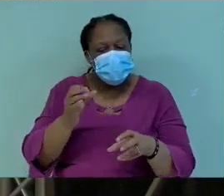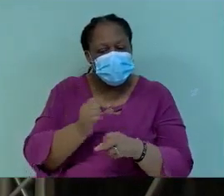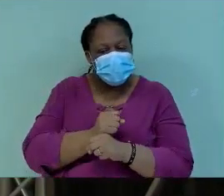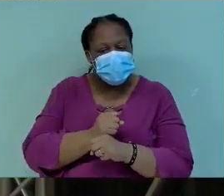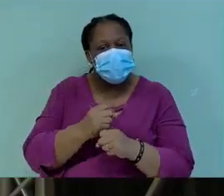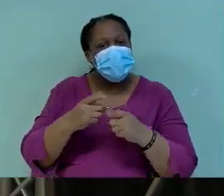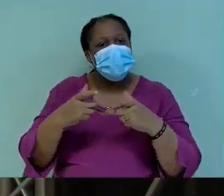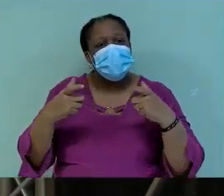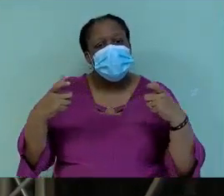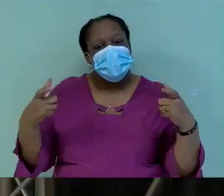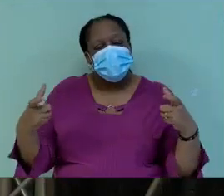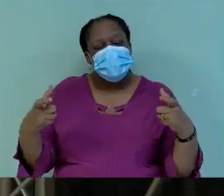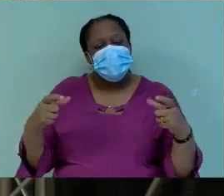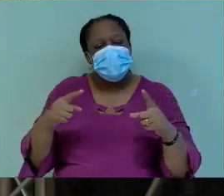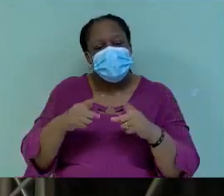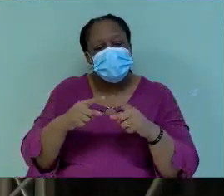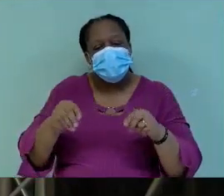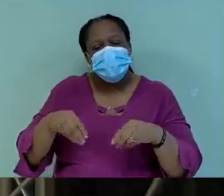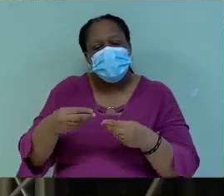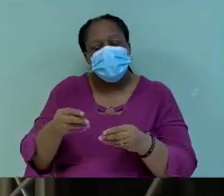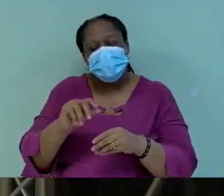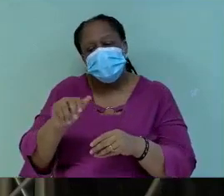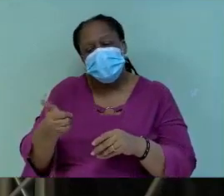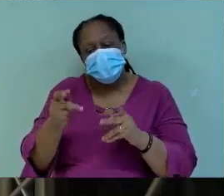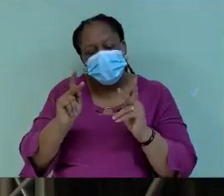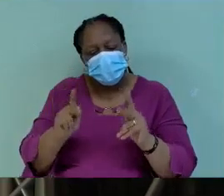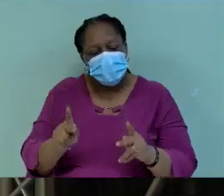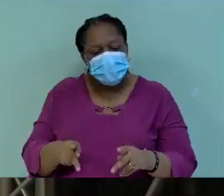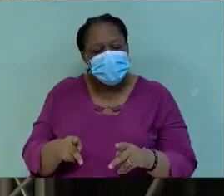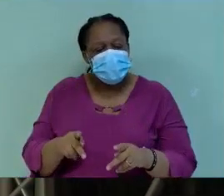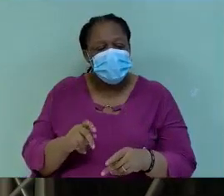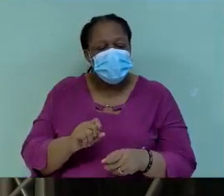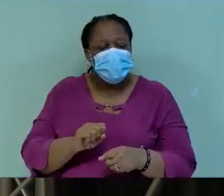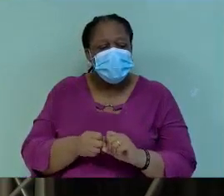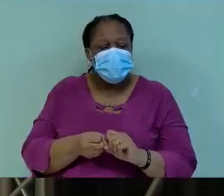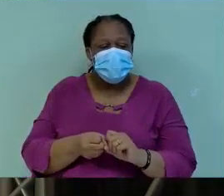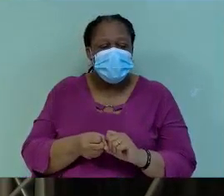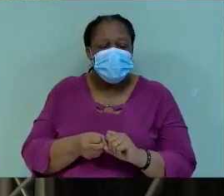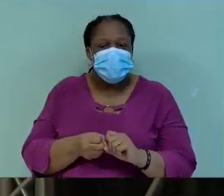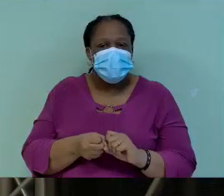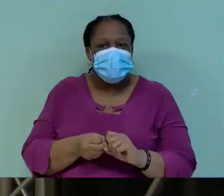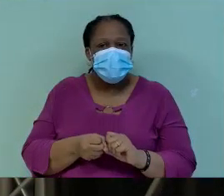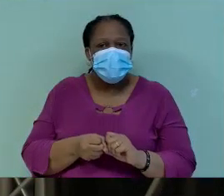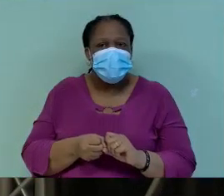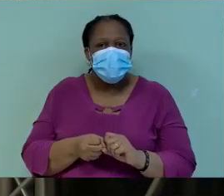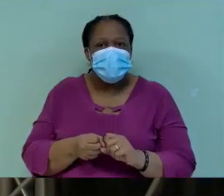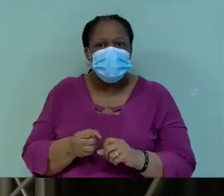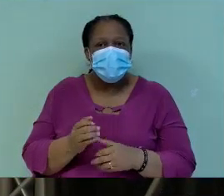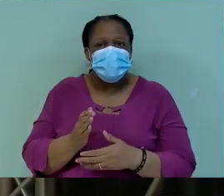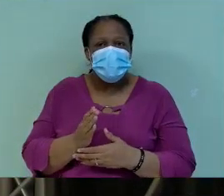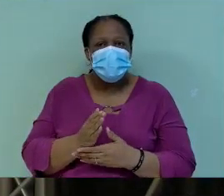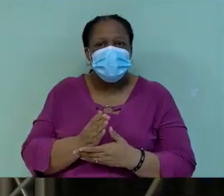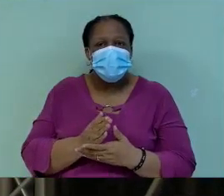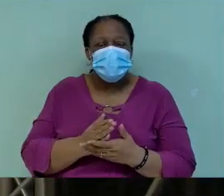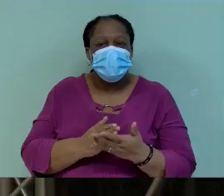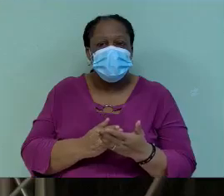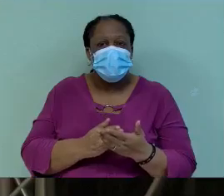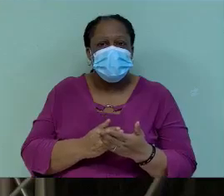to effectively treat a large number of persons. And so there's a biotech firm, I think is in South